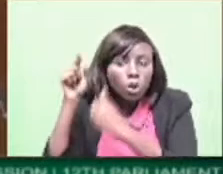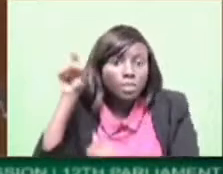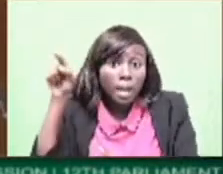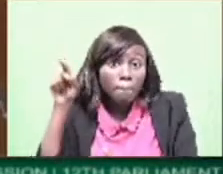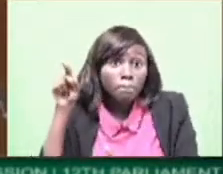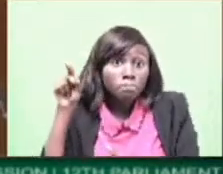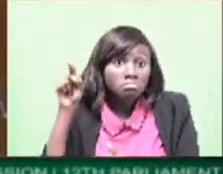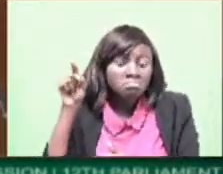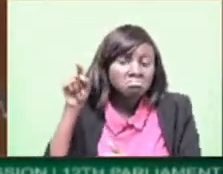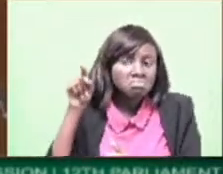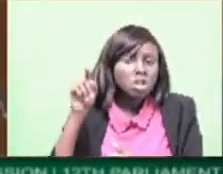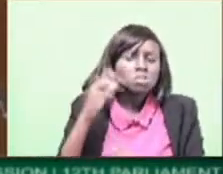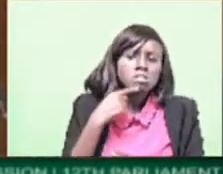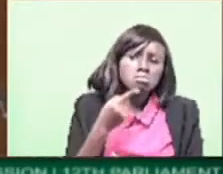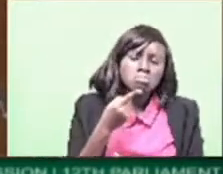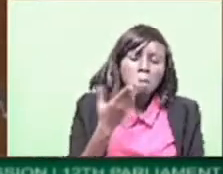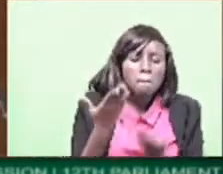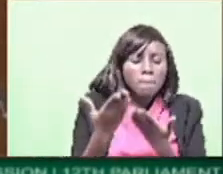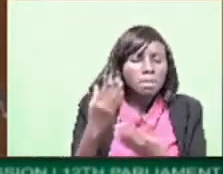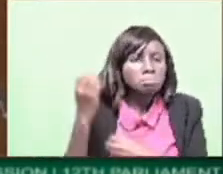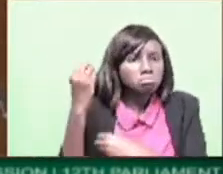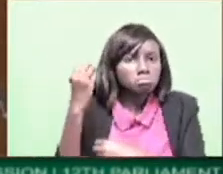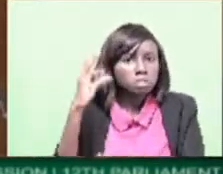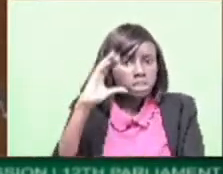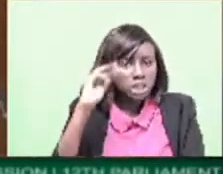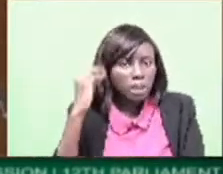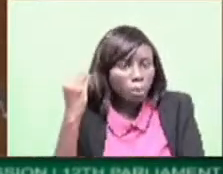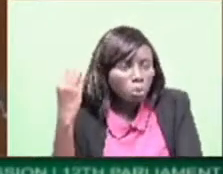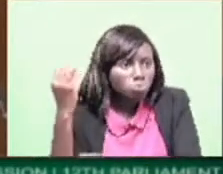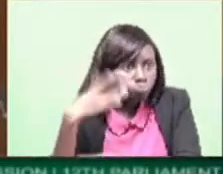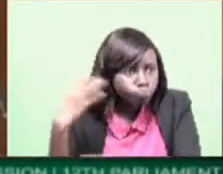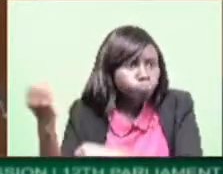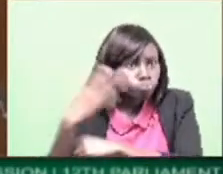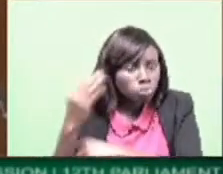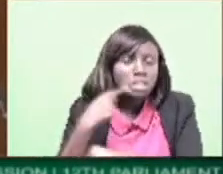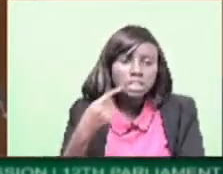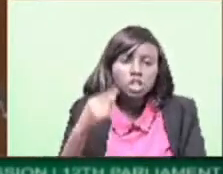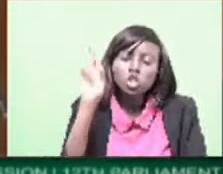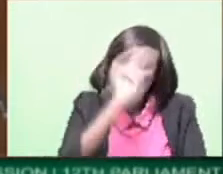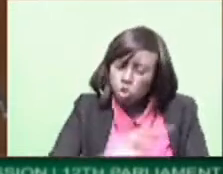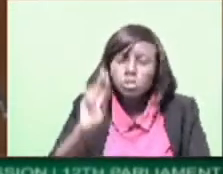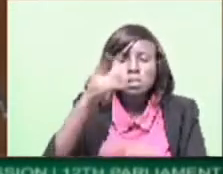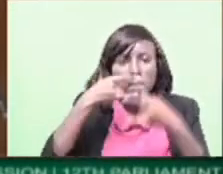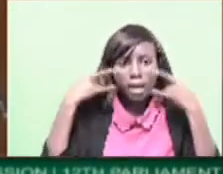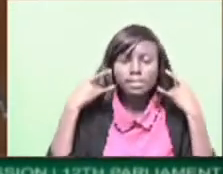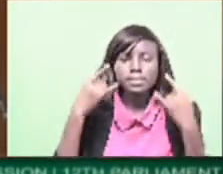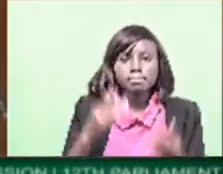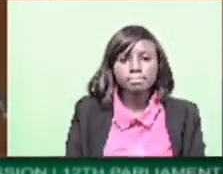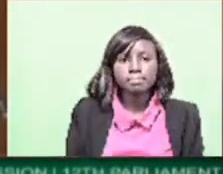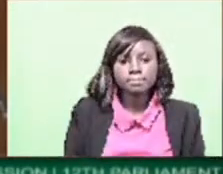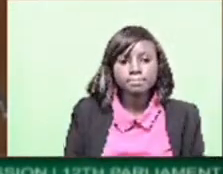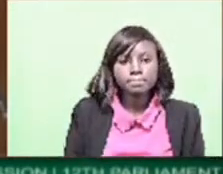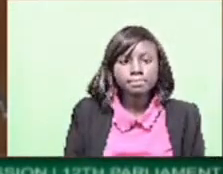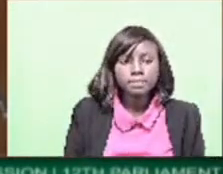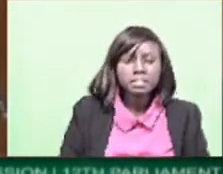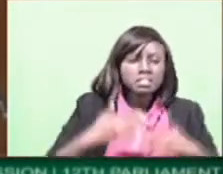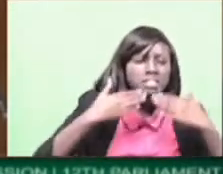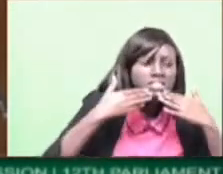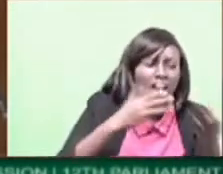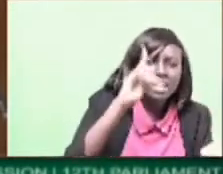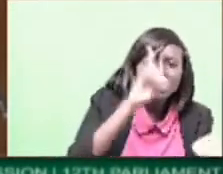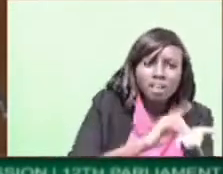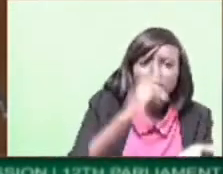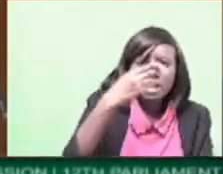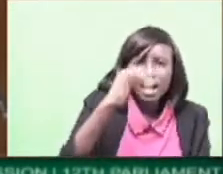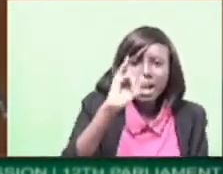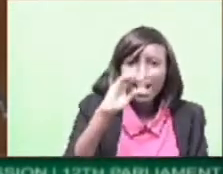again for their tireless effort. The Chief Medical Officer, Dr. Hines,